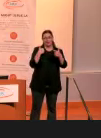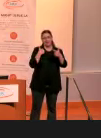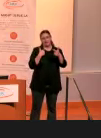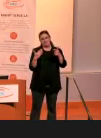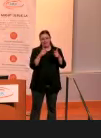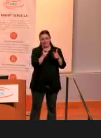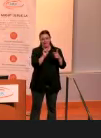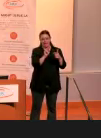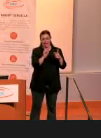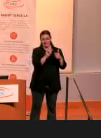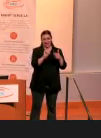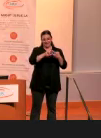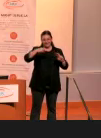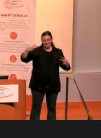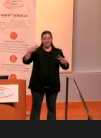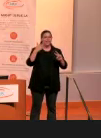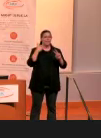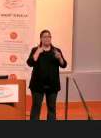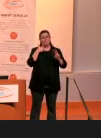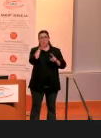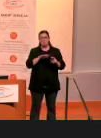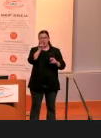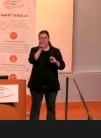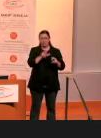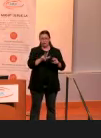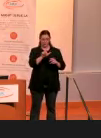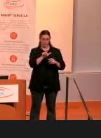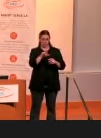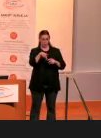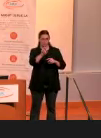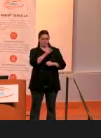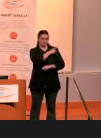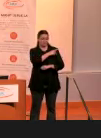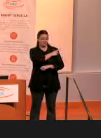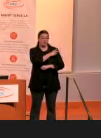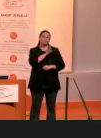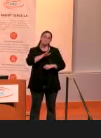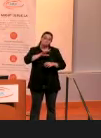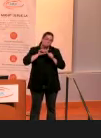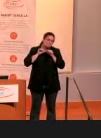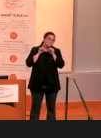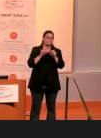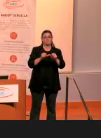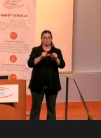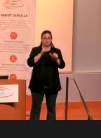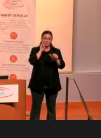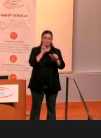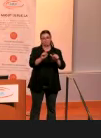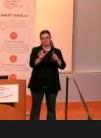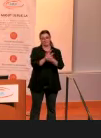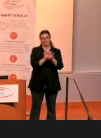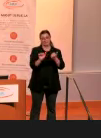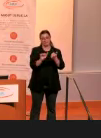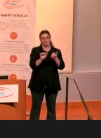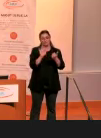anti-DNA, we have about a third of all lupus patients who accrue permanent damage and fibrosis